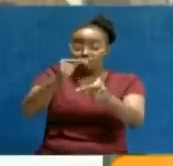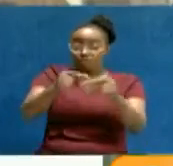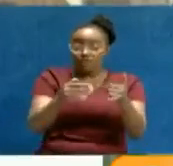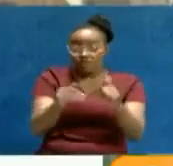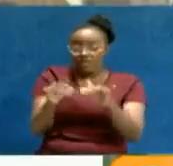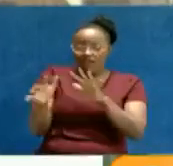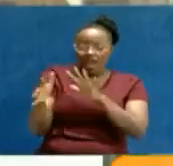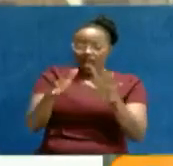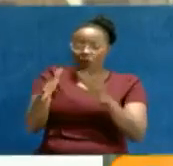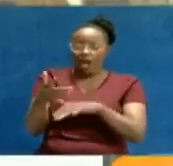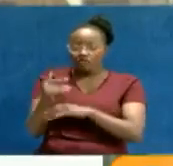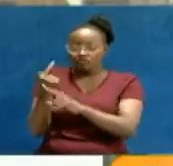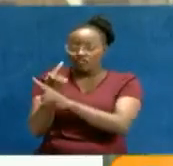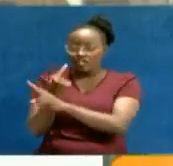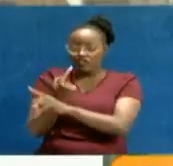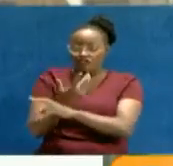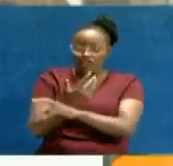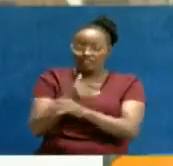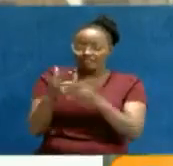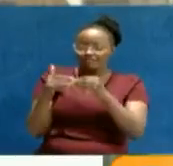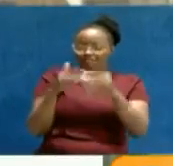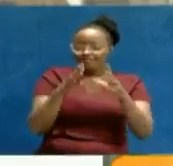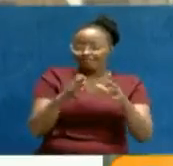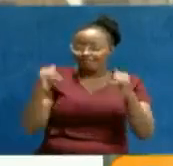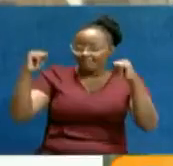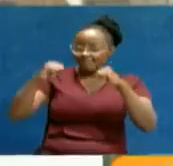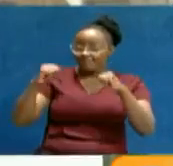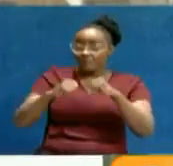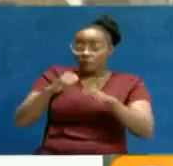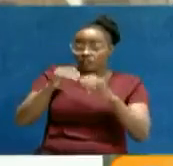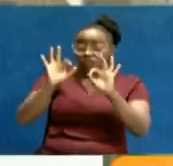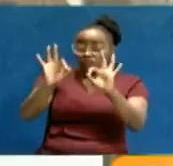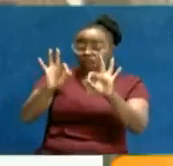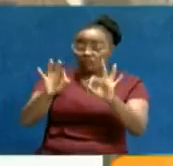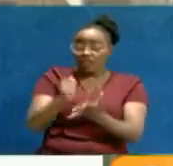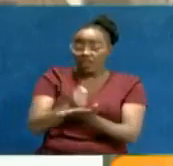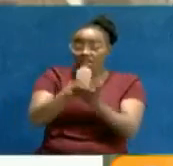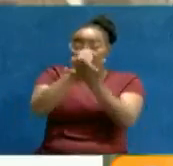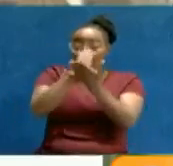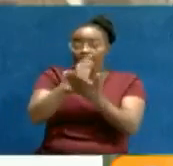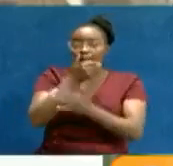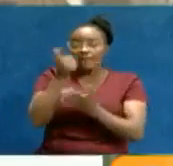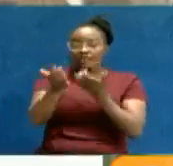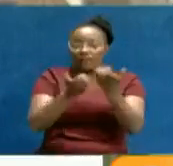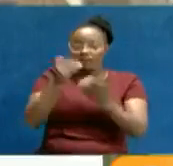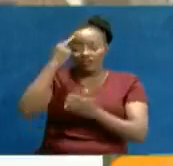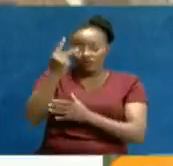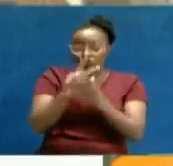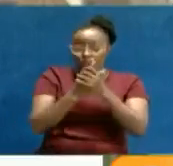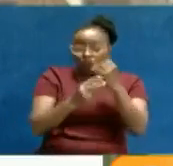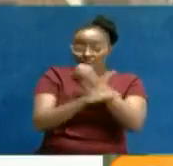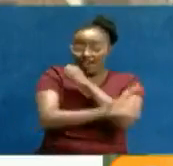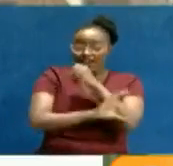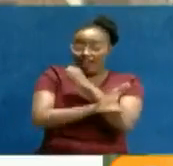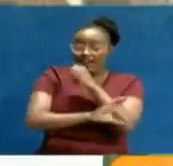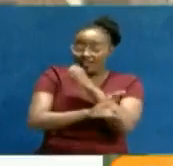time will be how authorities on both sides will yield to concessions that would effectively facilitate better trade between the two countries at the